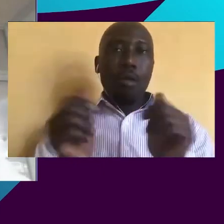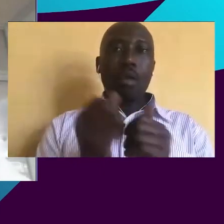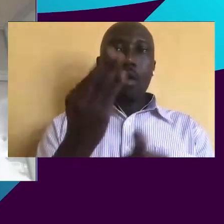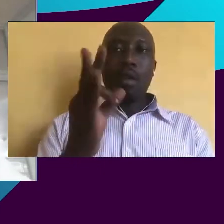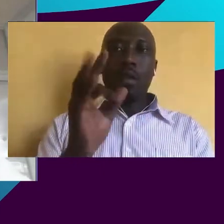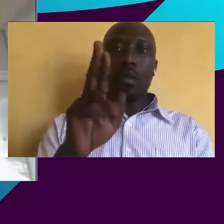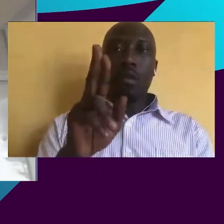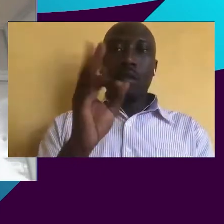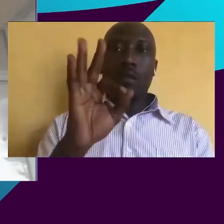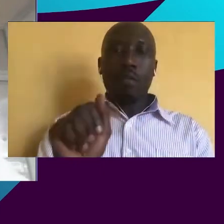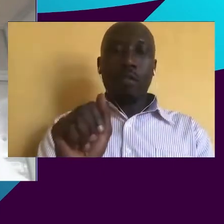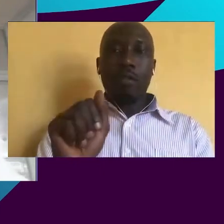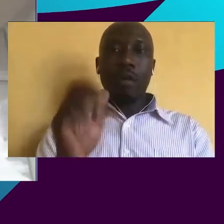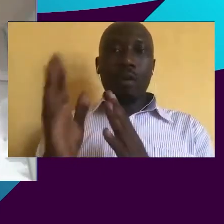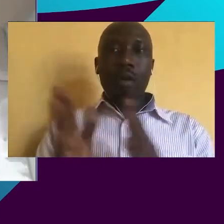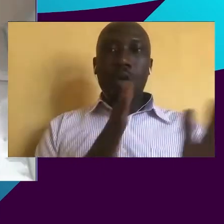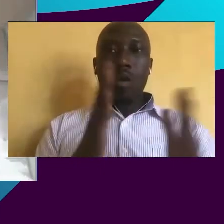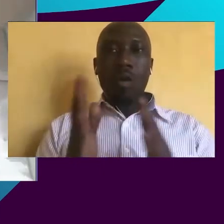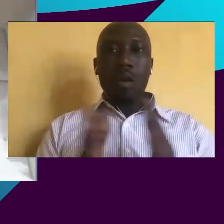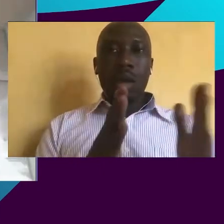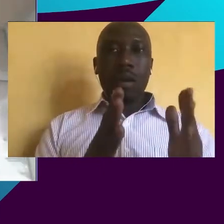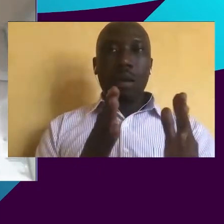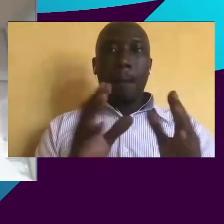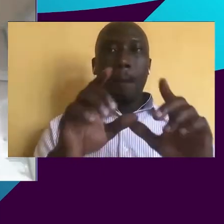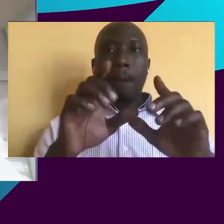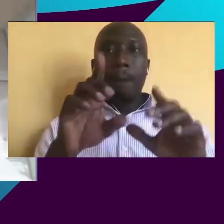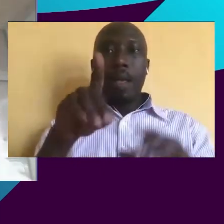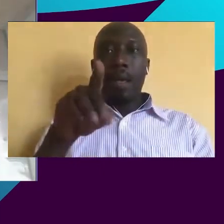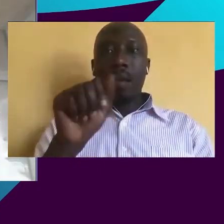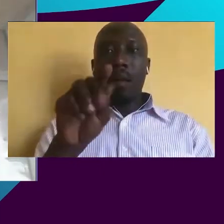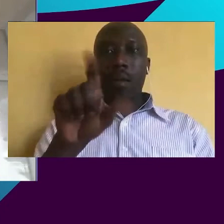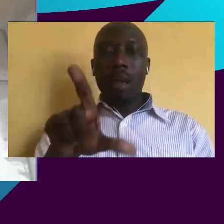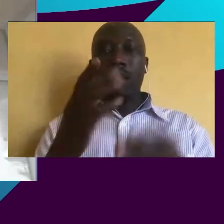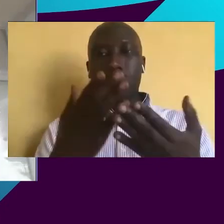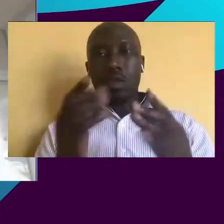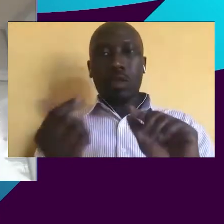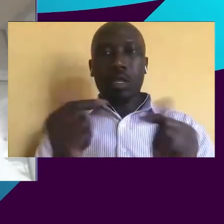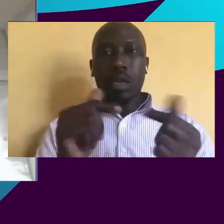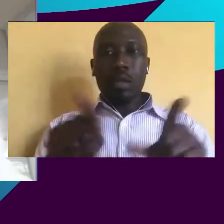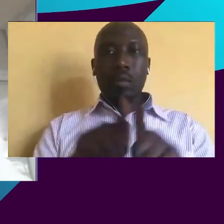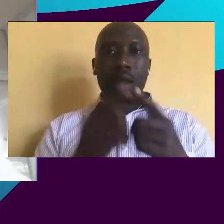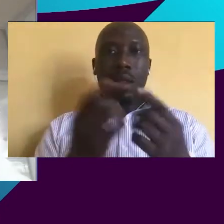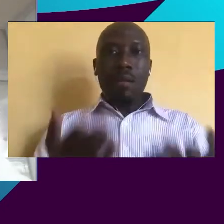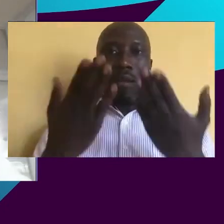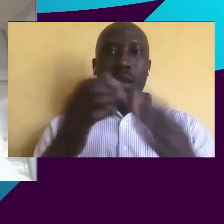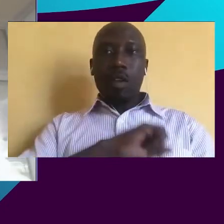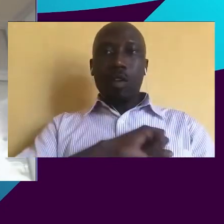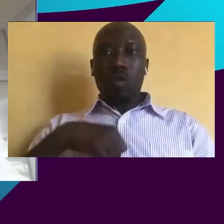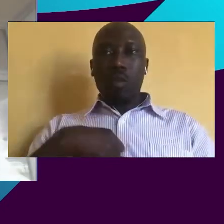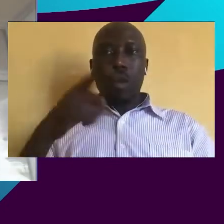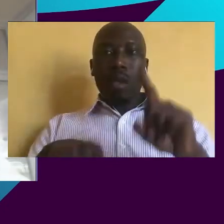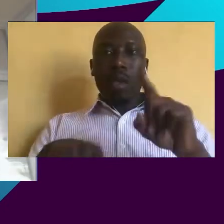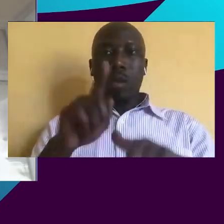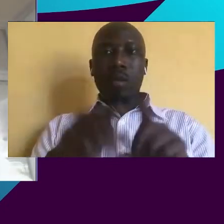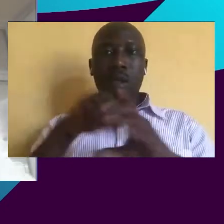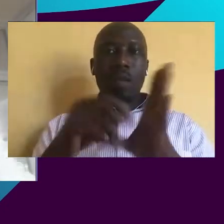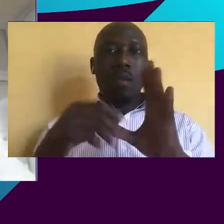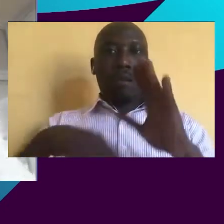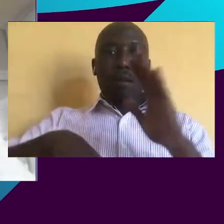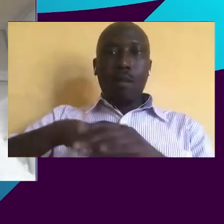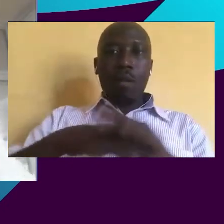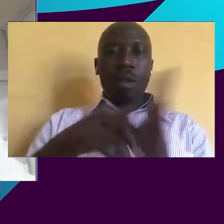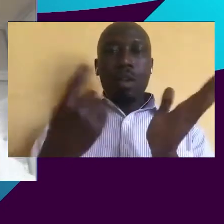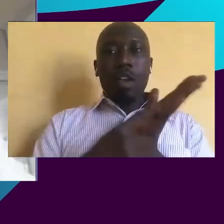panel discussion on advancing female participation in football in Uganda. The event will mark the day